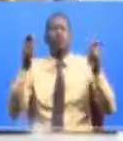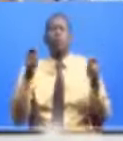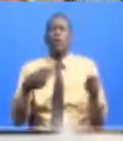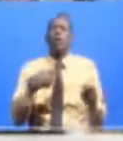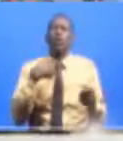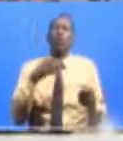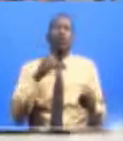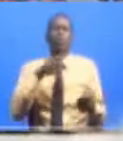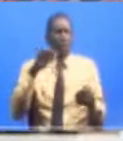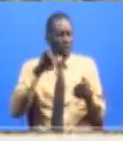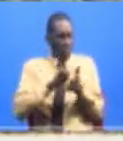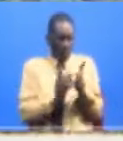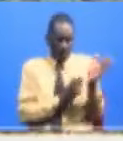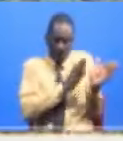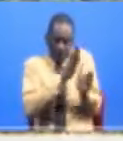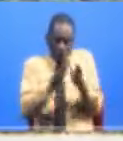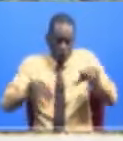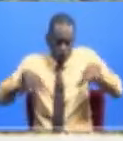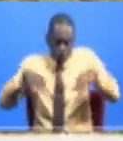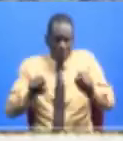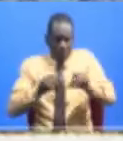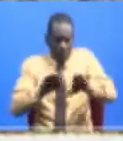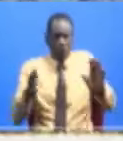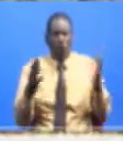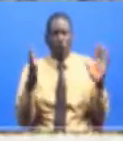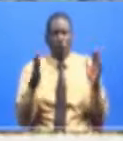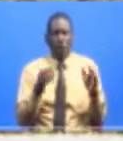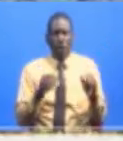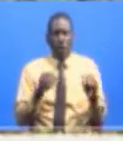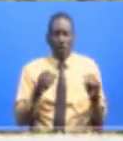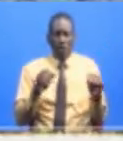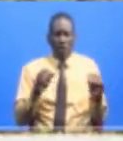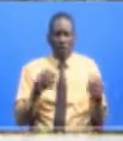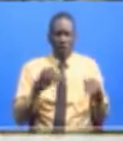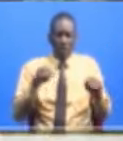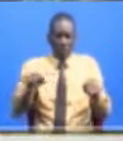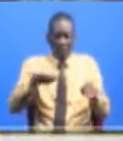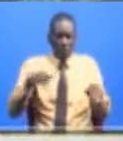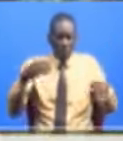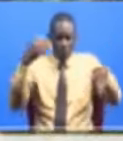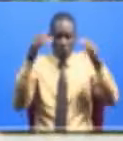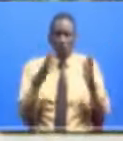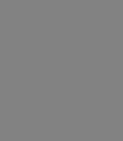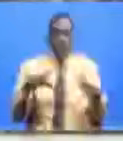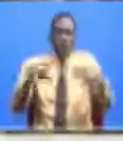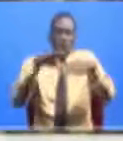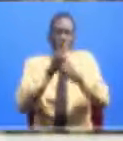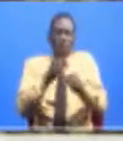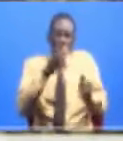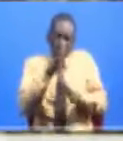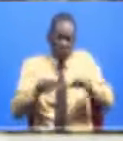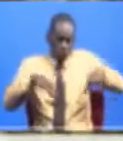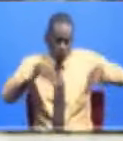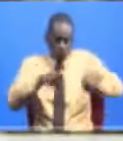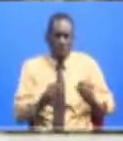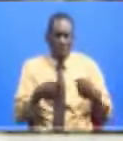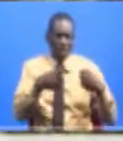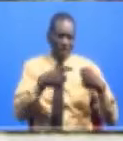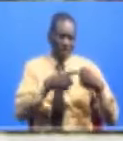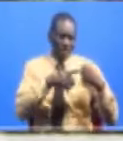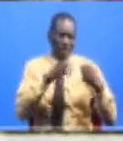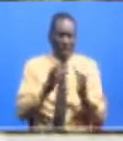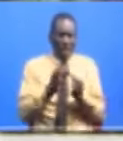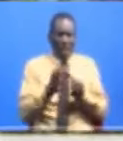part of the indigenous forest. The conservationists allege that an organization is plotting to grab 66 acres of the forest